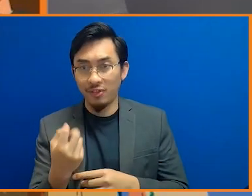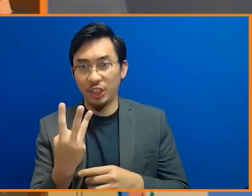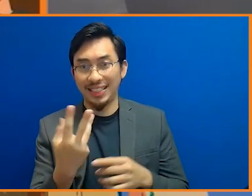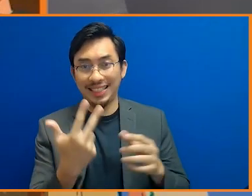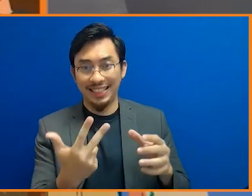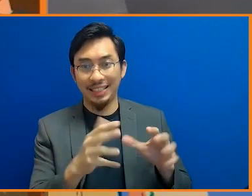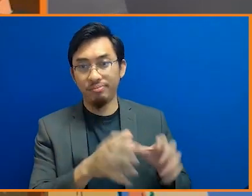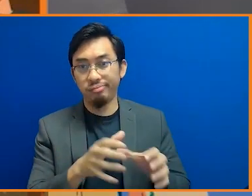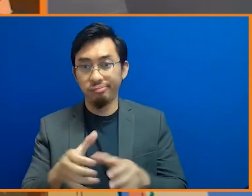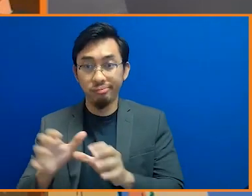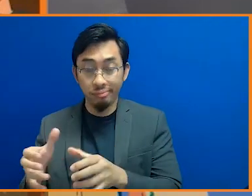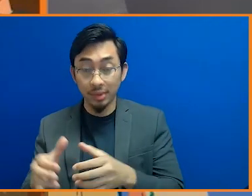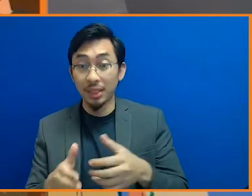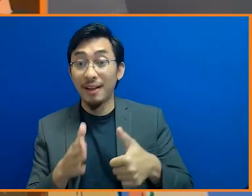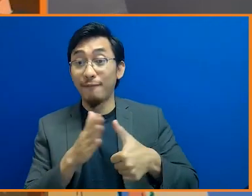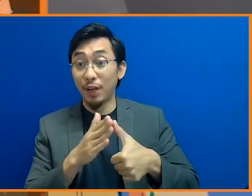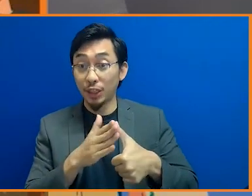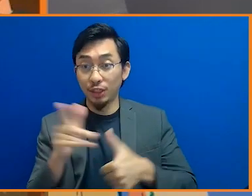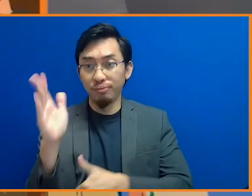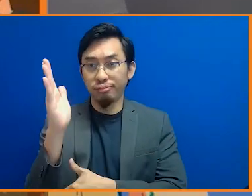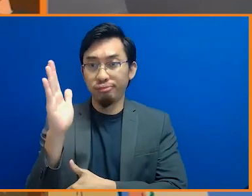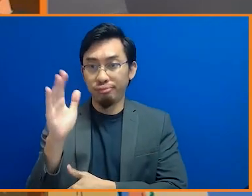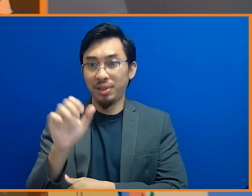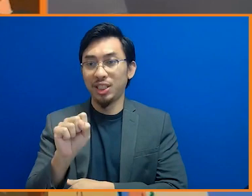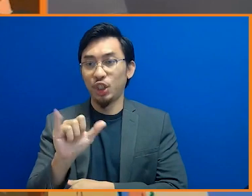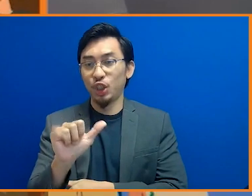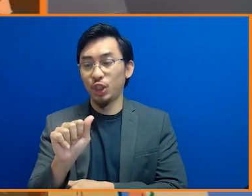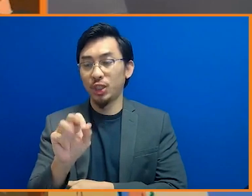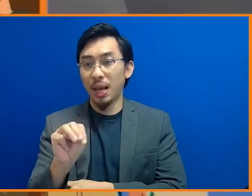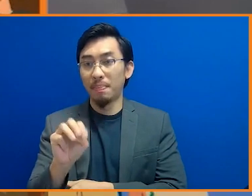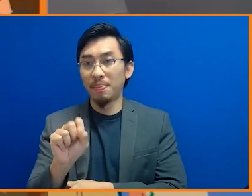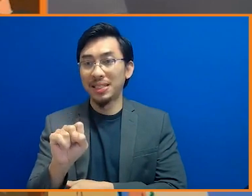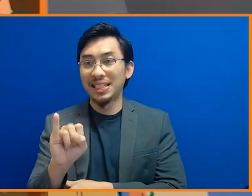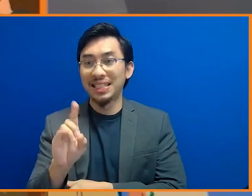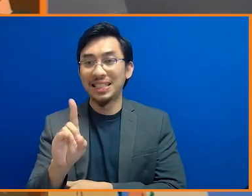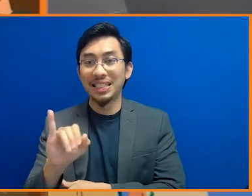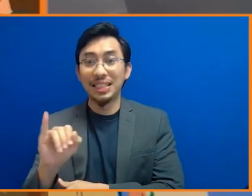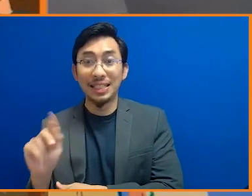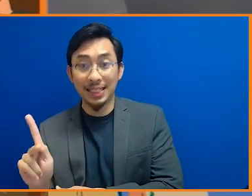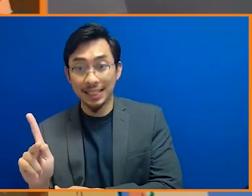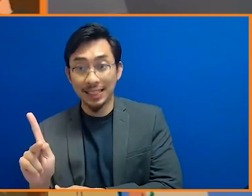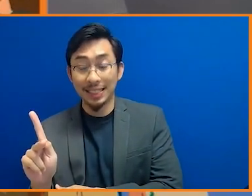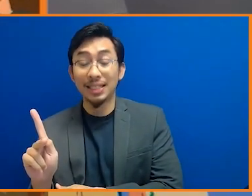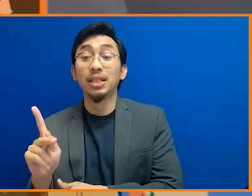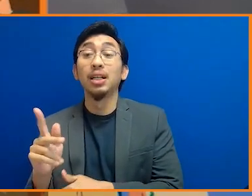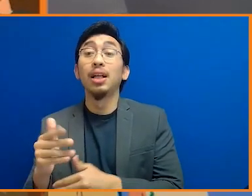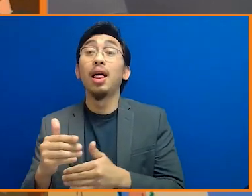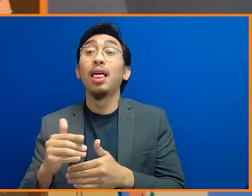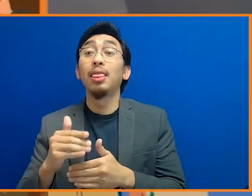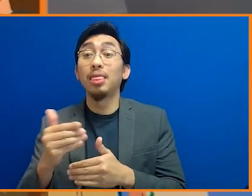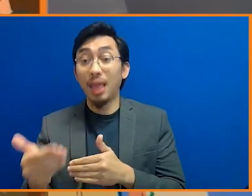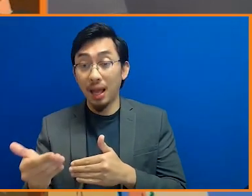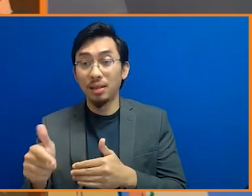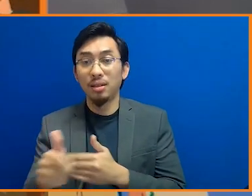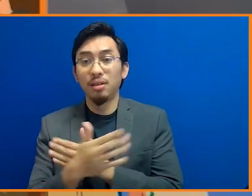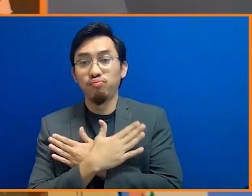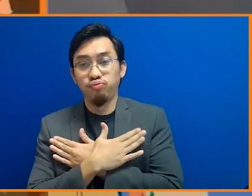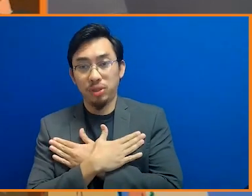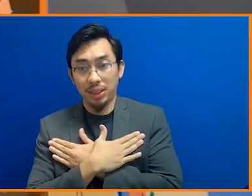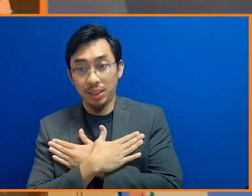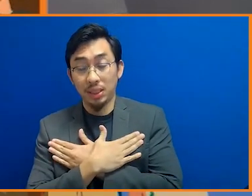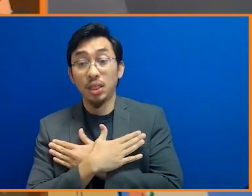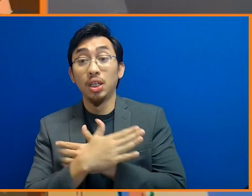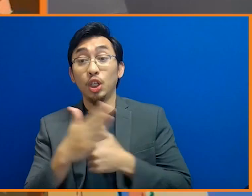sessions. The first sessions will deliver by Prof. Dr. Syamsidik, and then we will have a